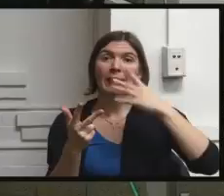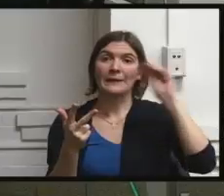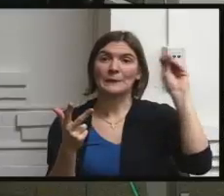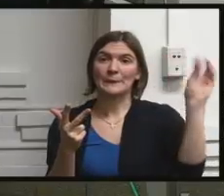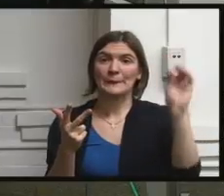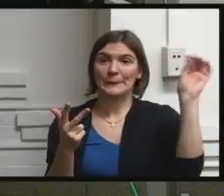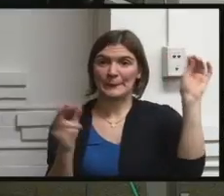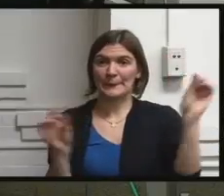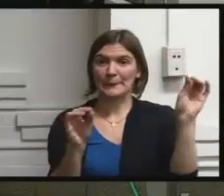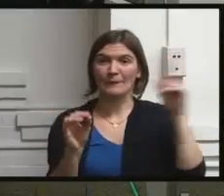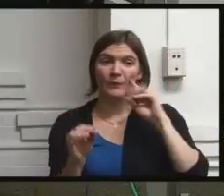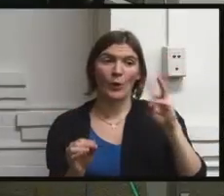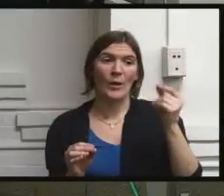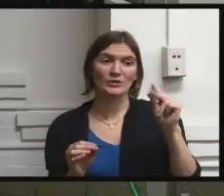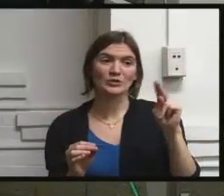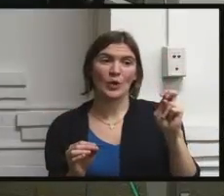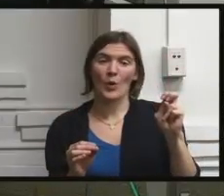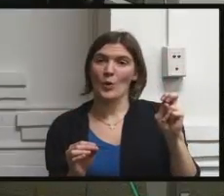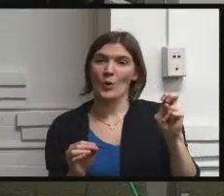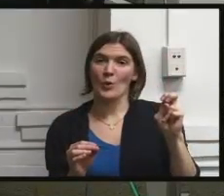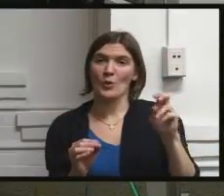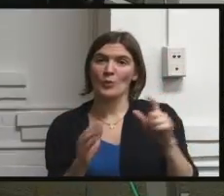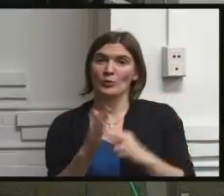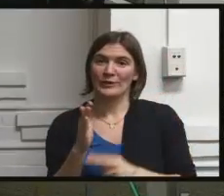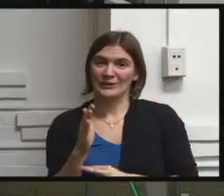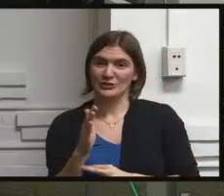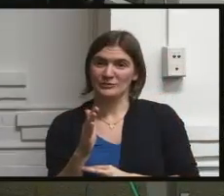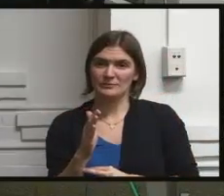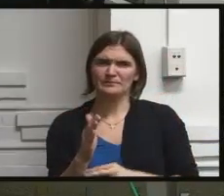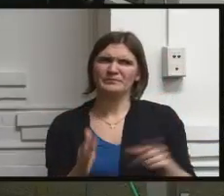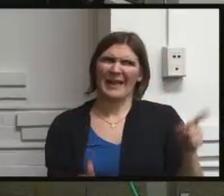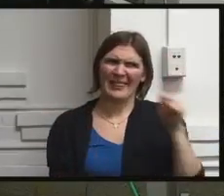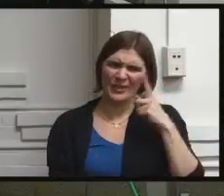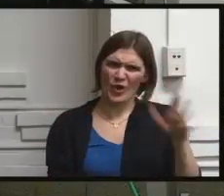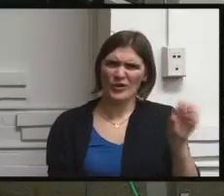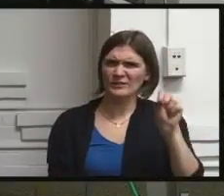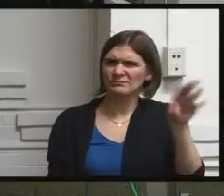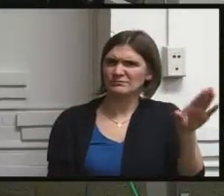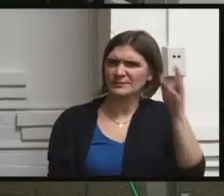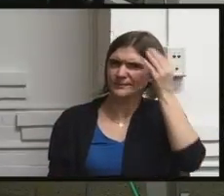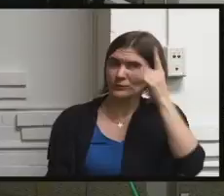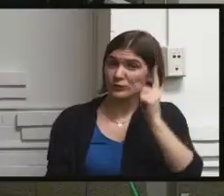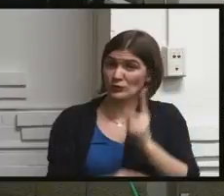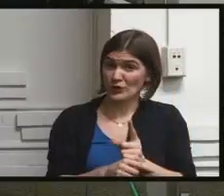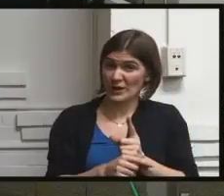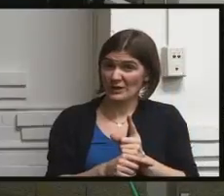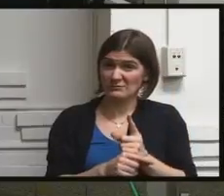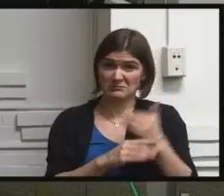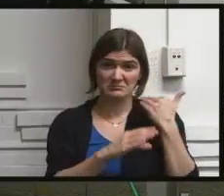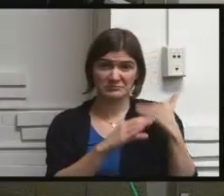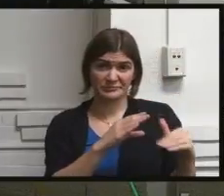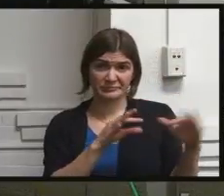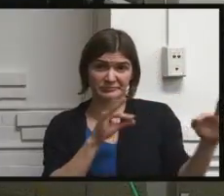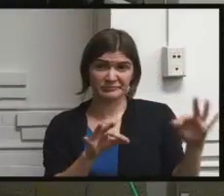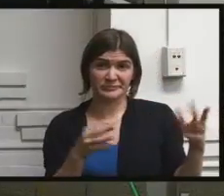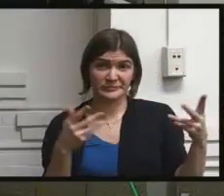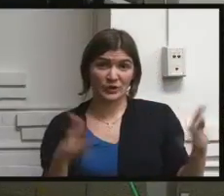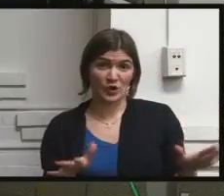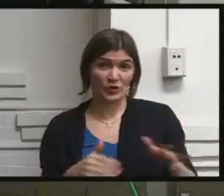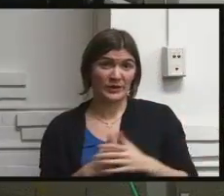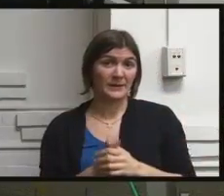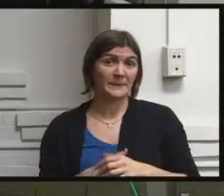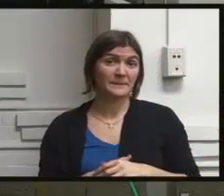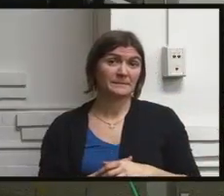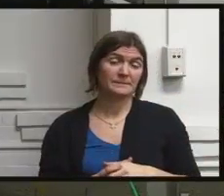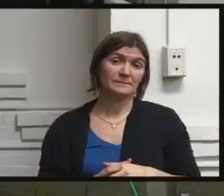at the Whetstone Brook. And I think Michelle has also provided you with a separate email letter explaining that situation